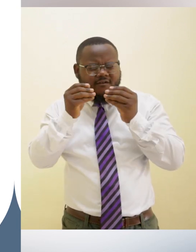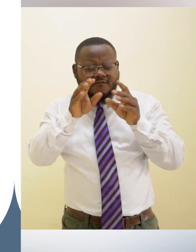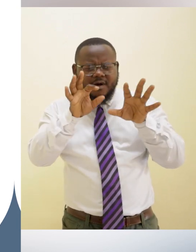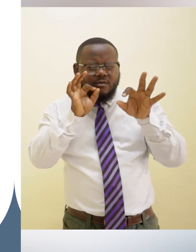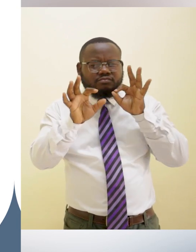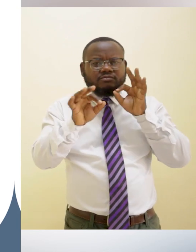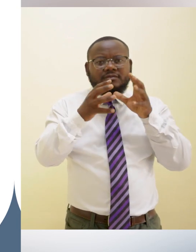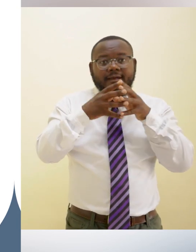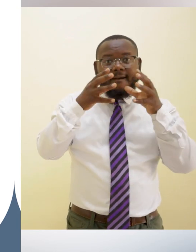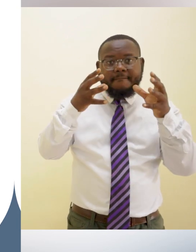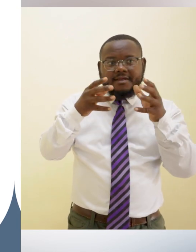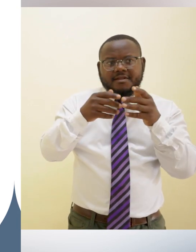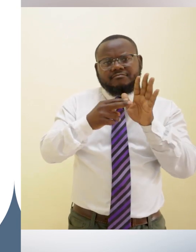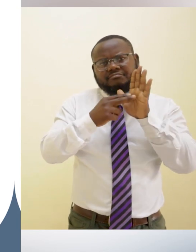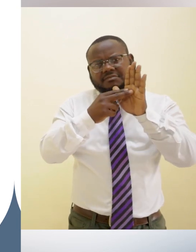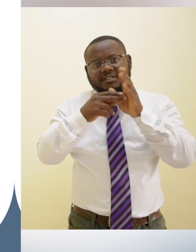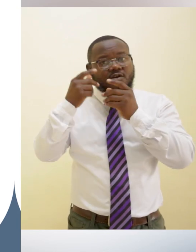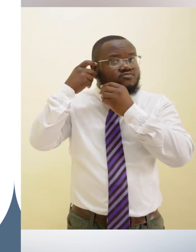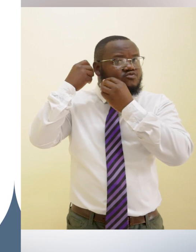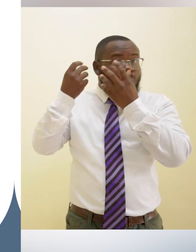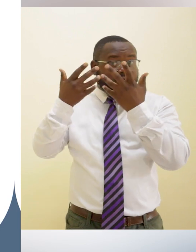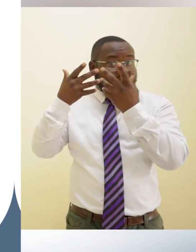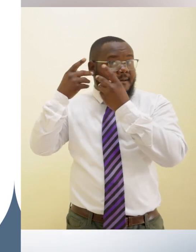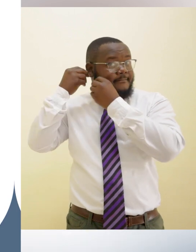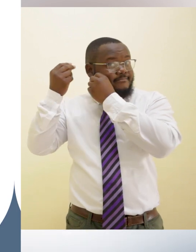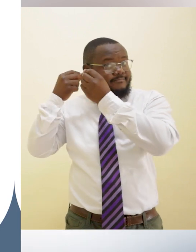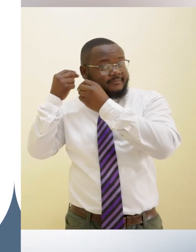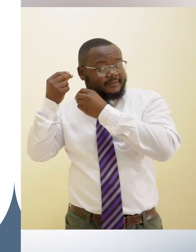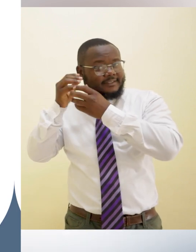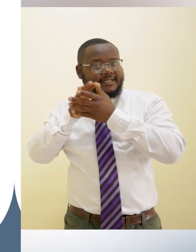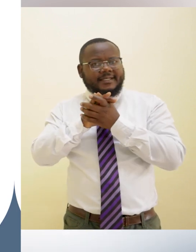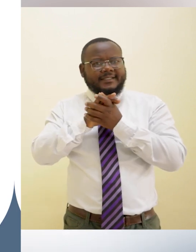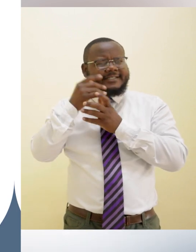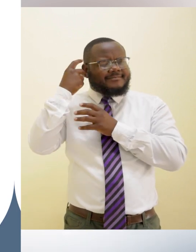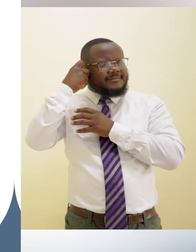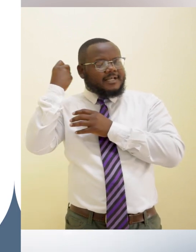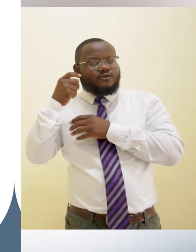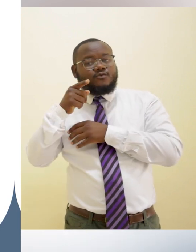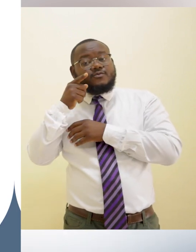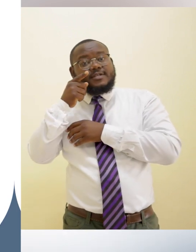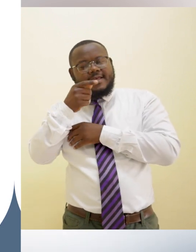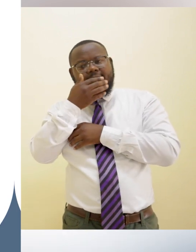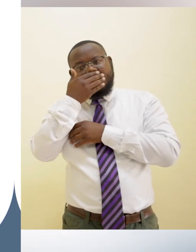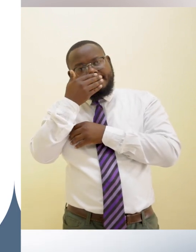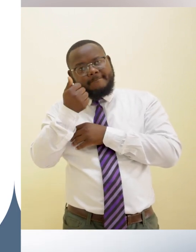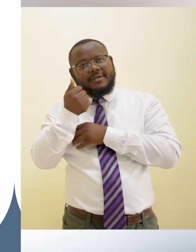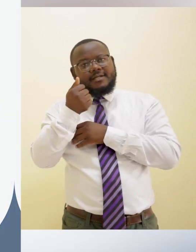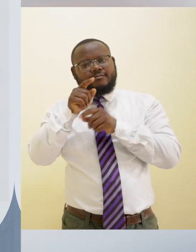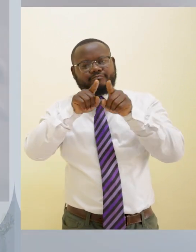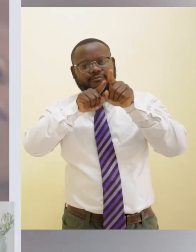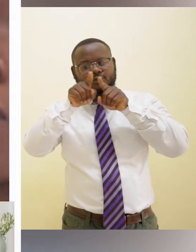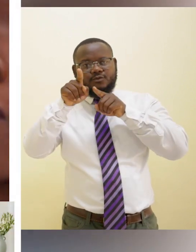as manual wax removal and microsuction. Suction tends to be safer than irrigation.